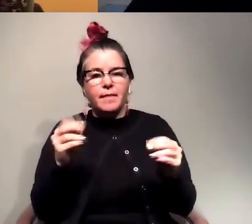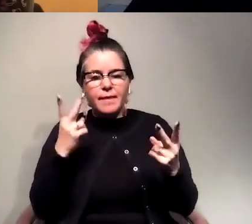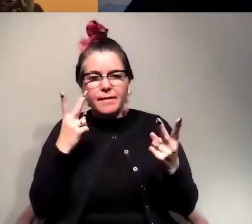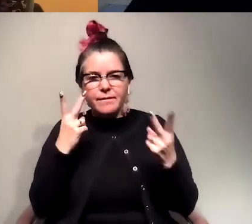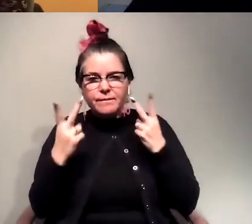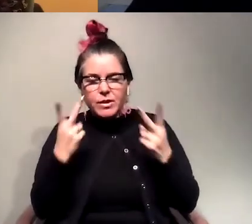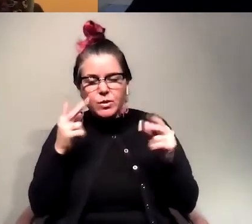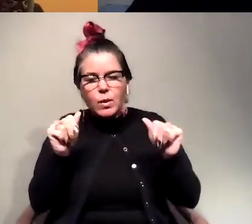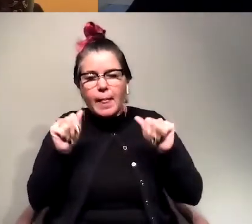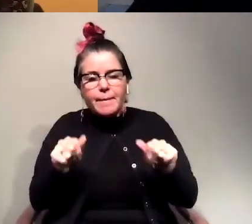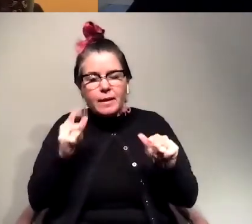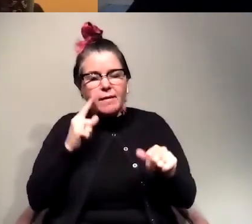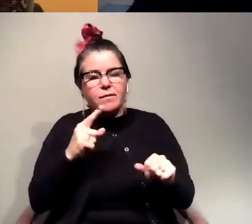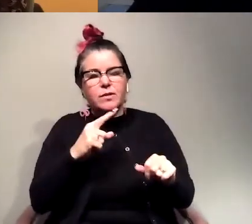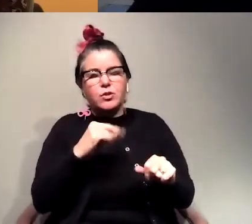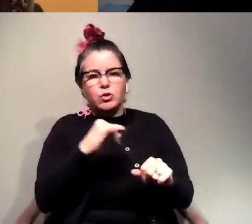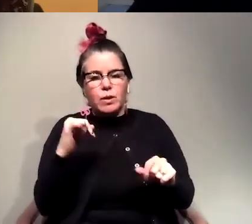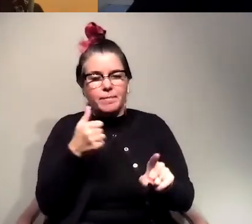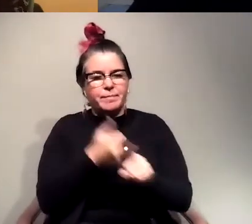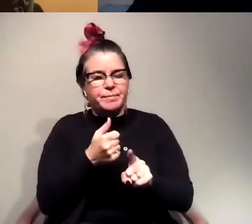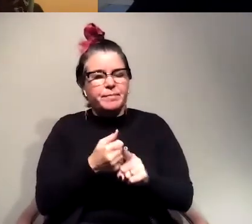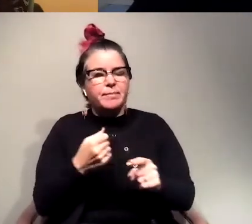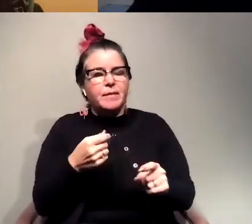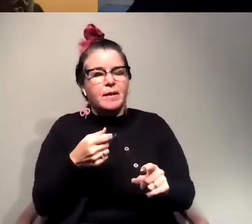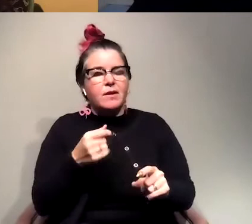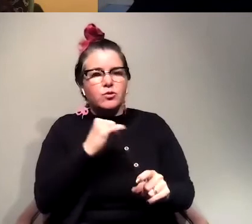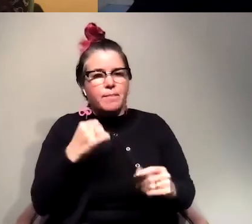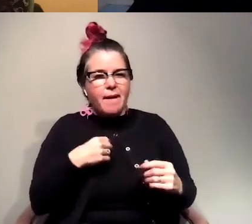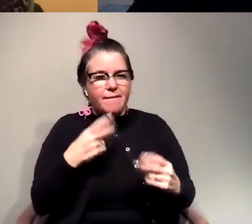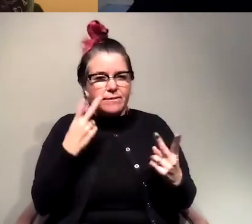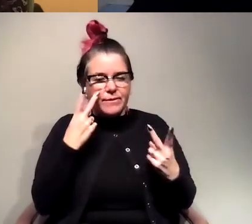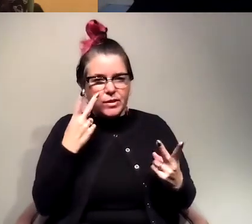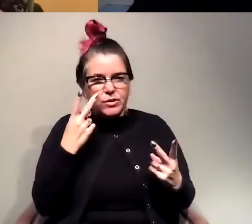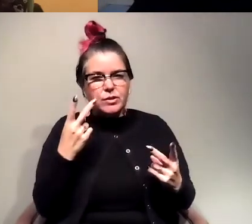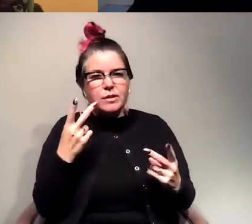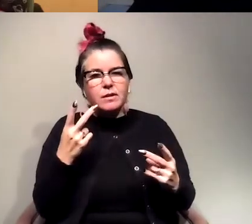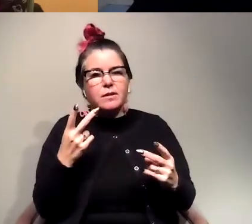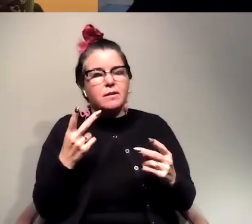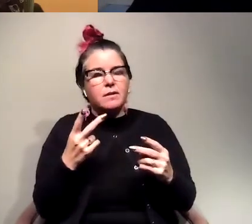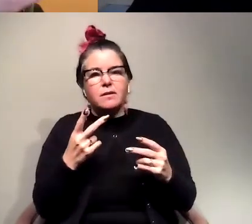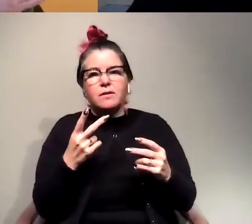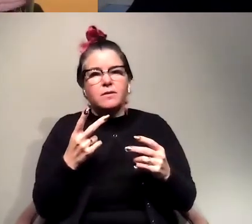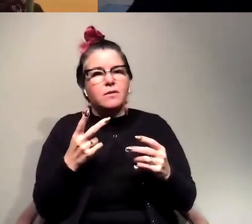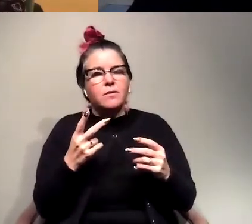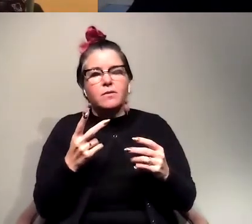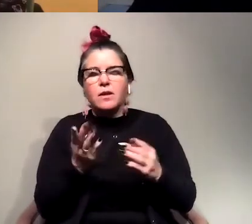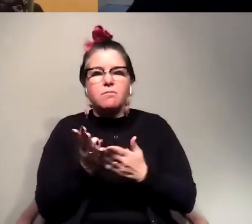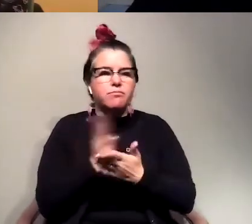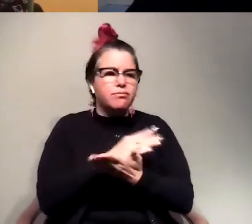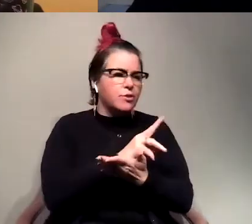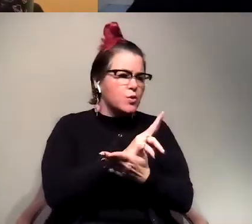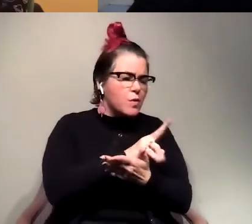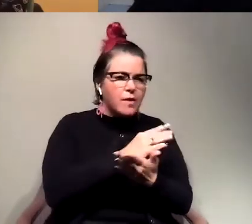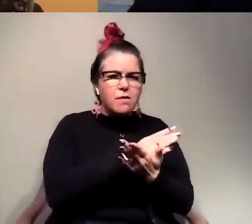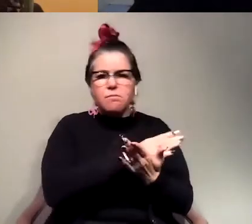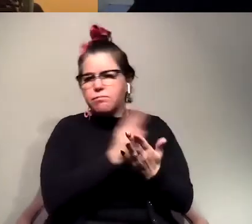these shrimp, because these shrimp have vision that, it goes way farther into the ultraviolet, it goes way farther into